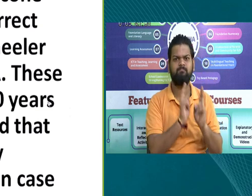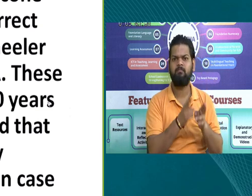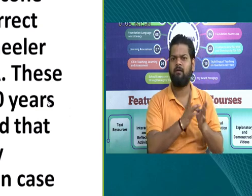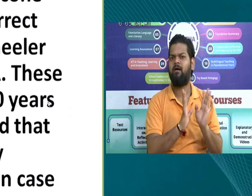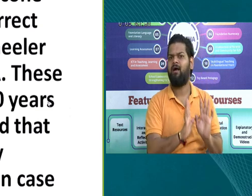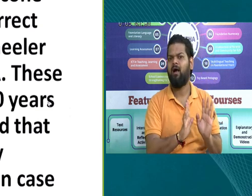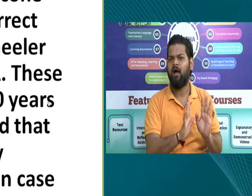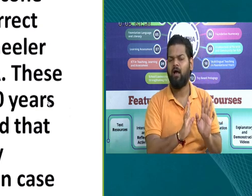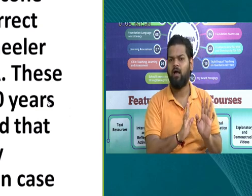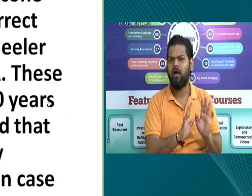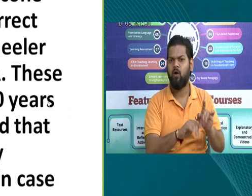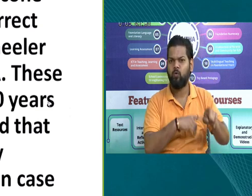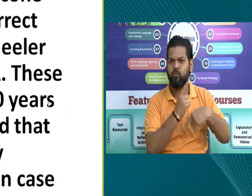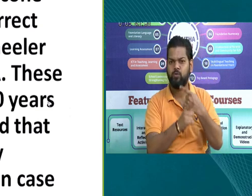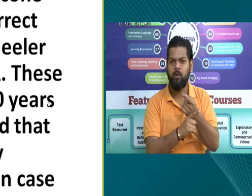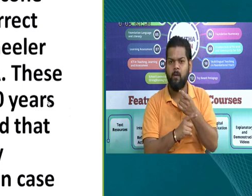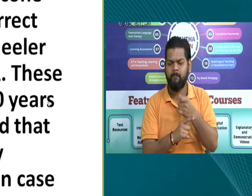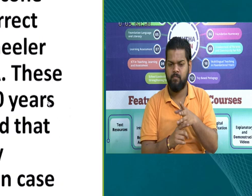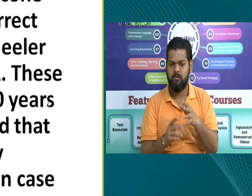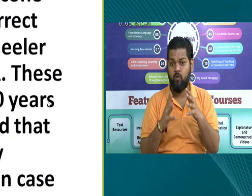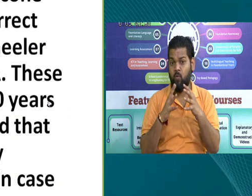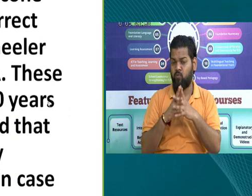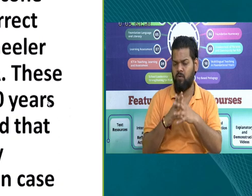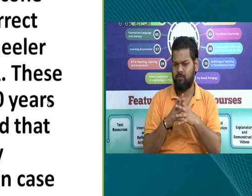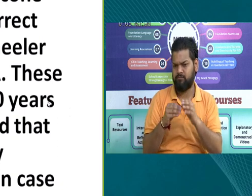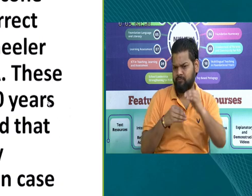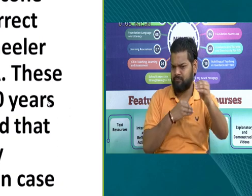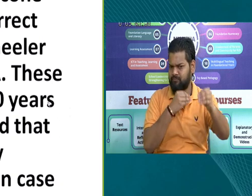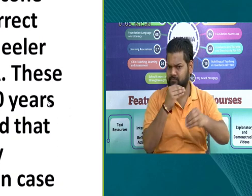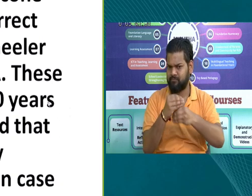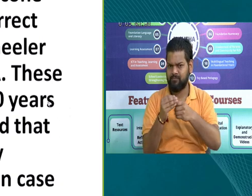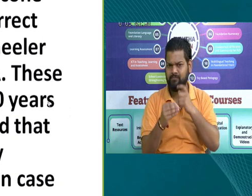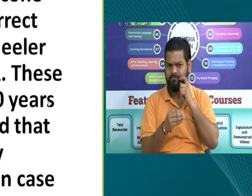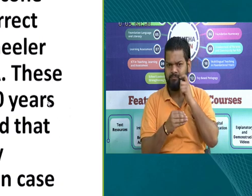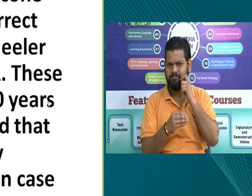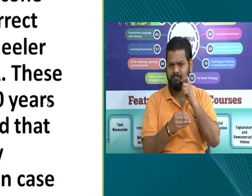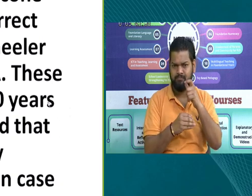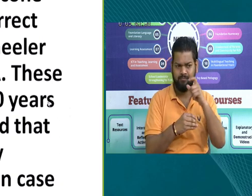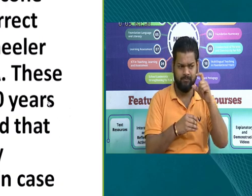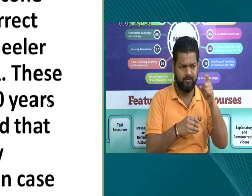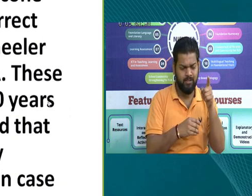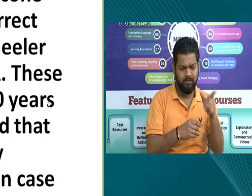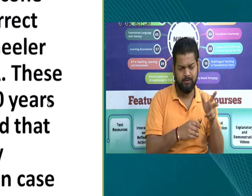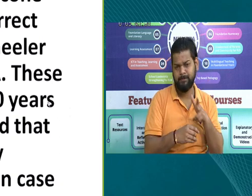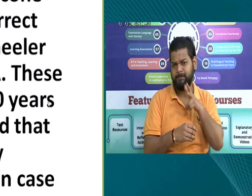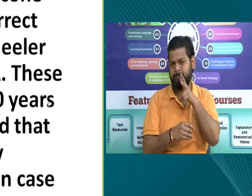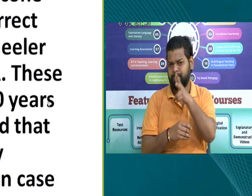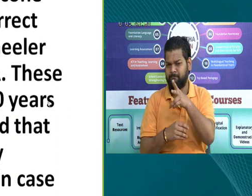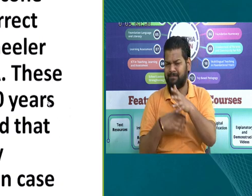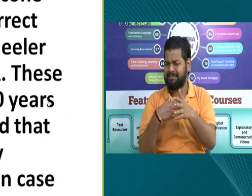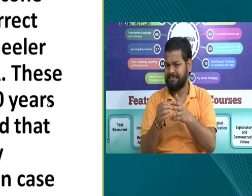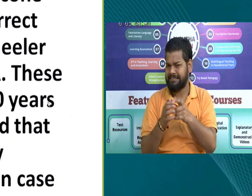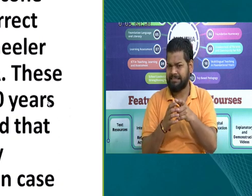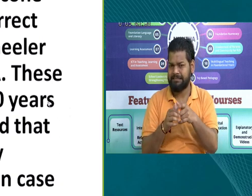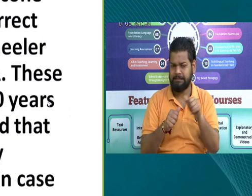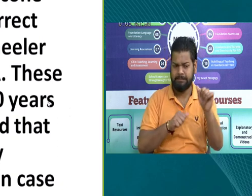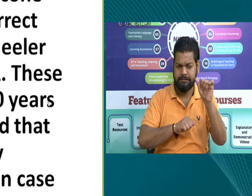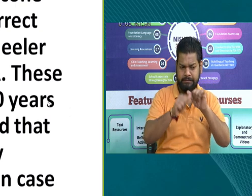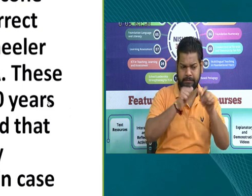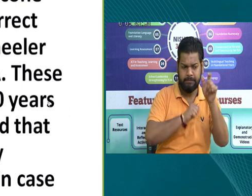Wonka added that the Charlie could ask any dendrochronologist in case he